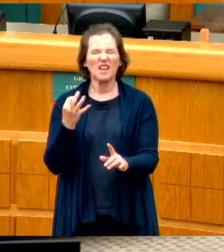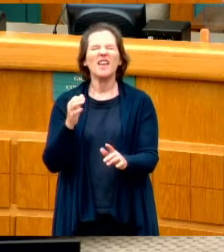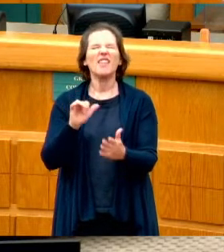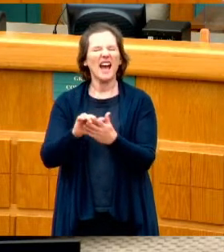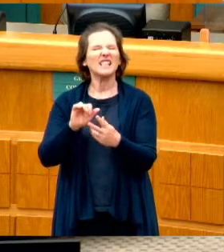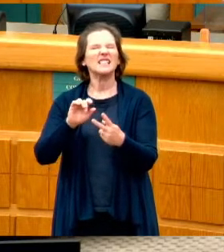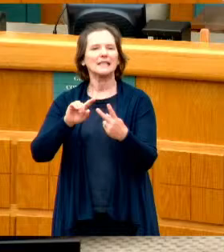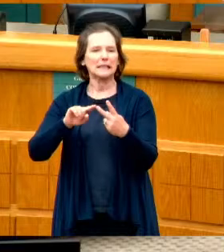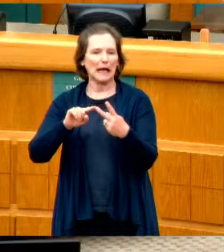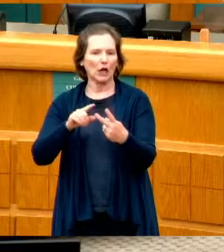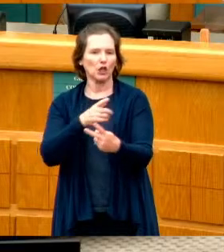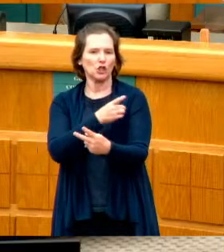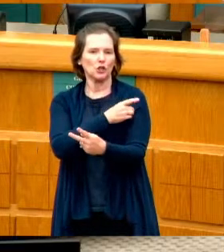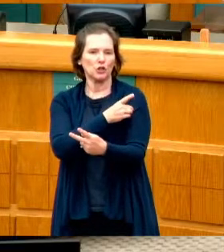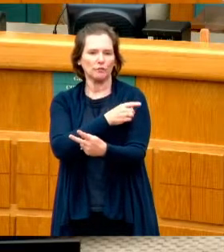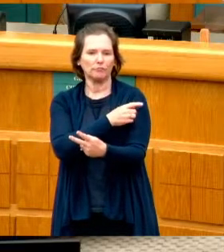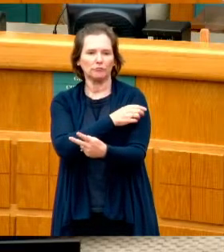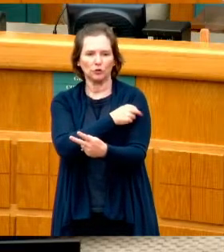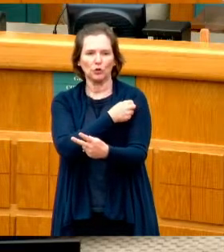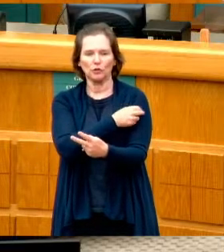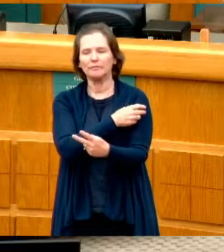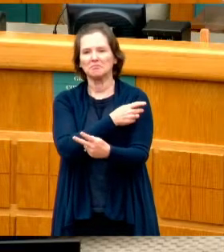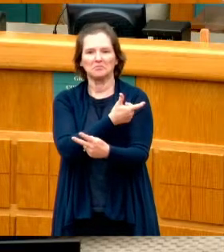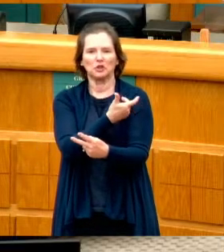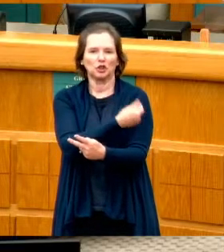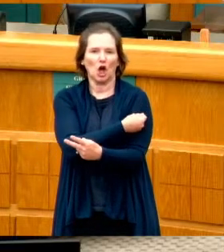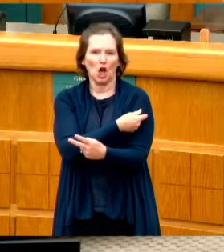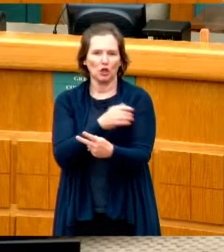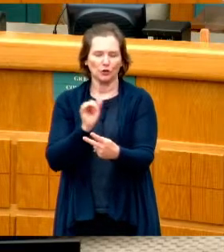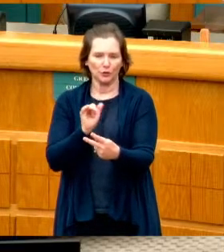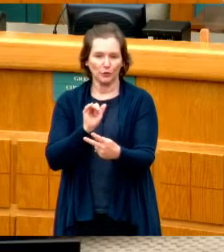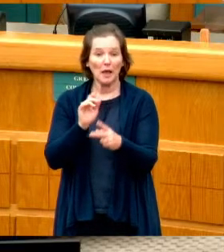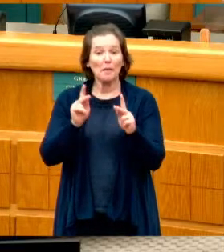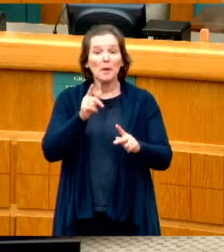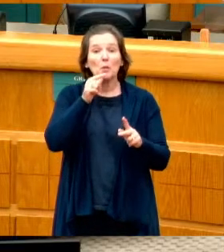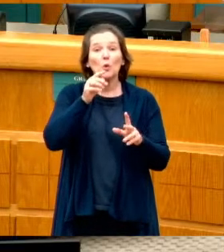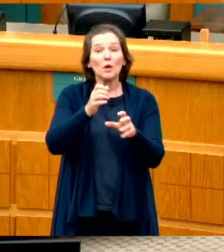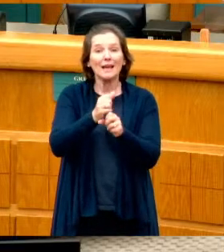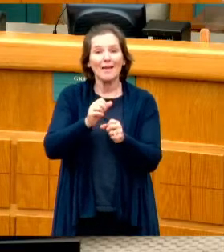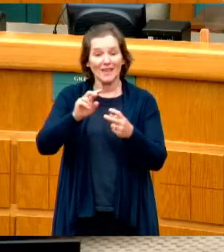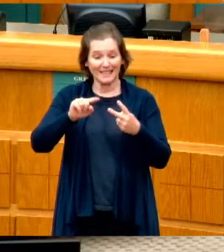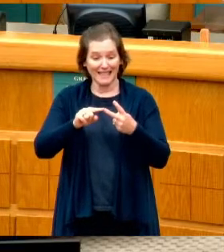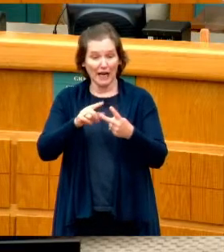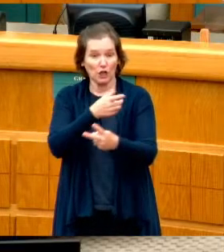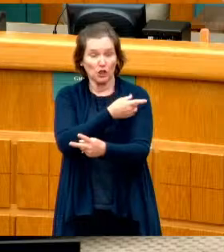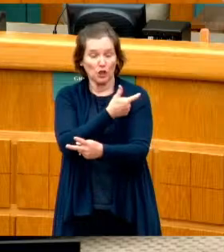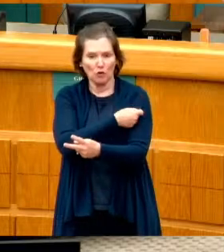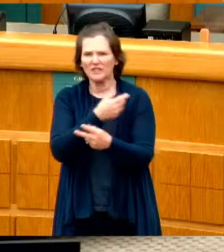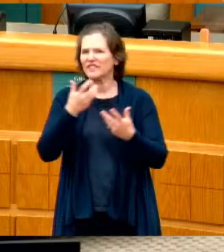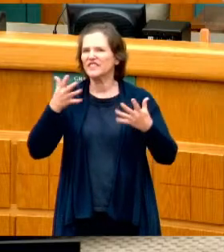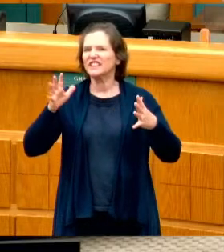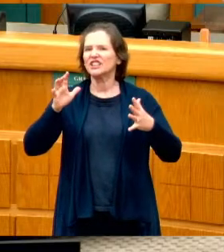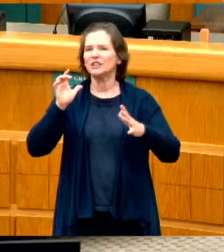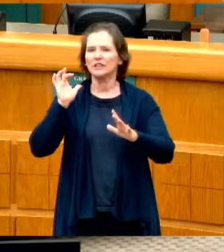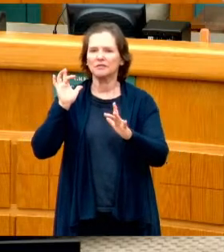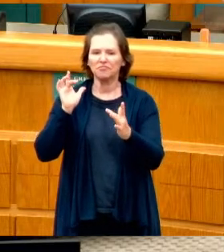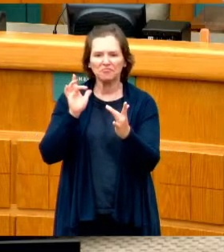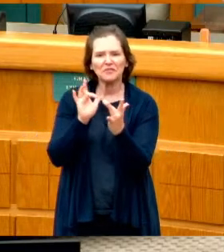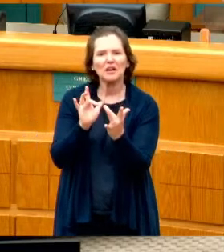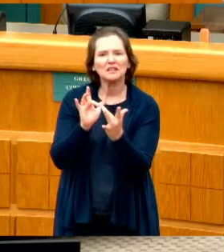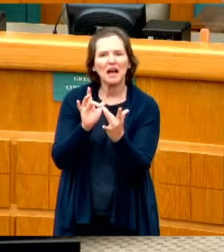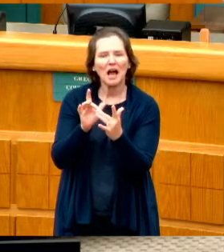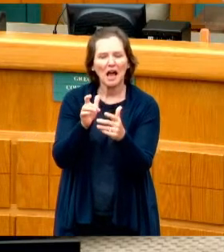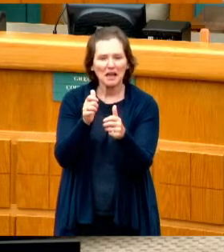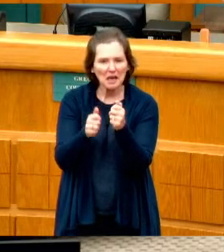clinics have already been contacted and registered. On Saturday, March the 13th, the City County Health